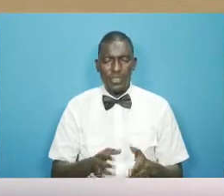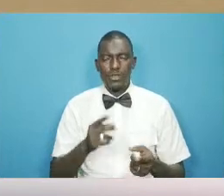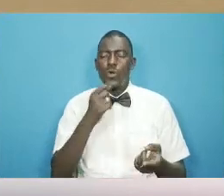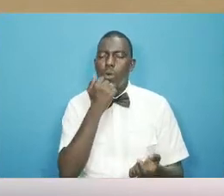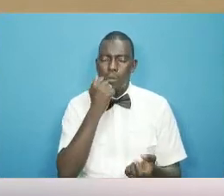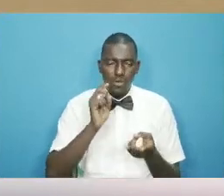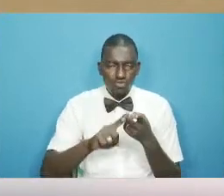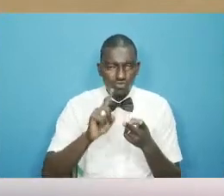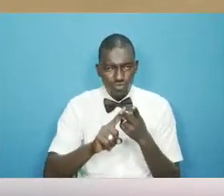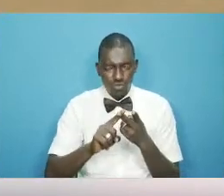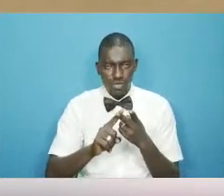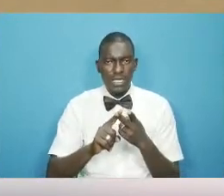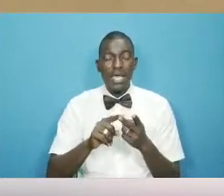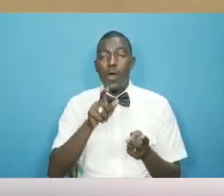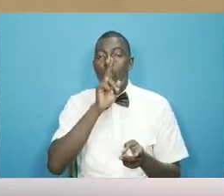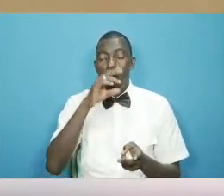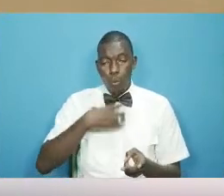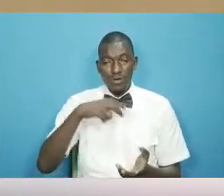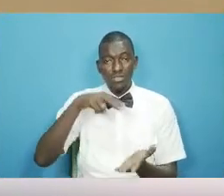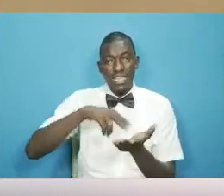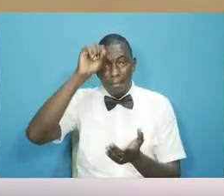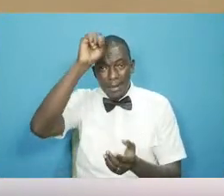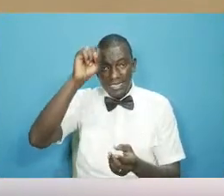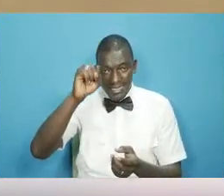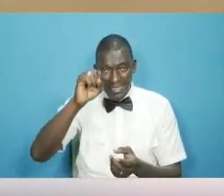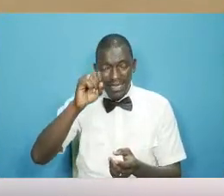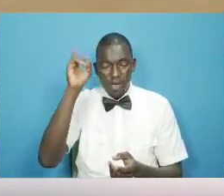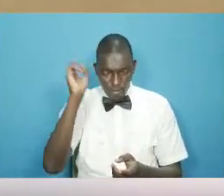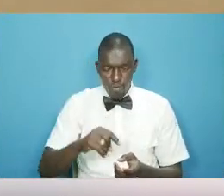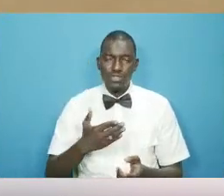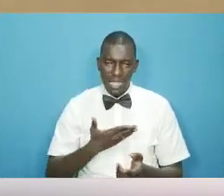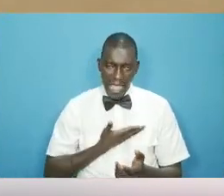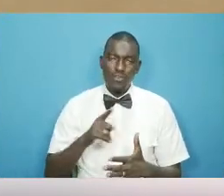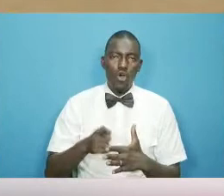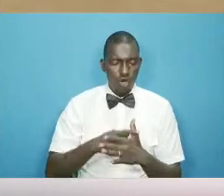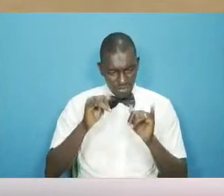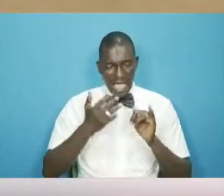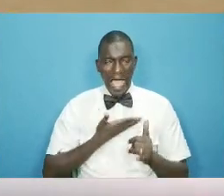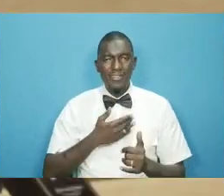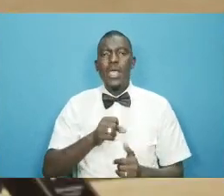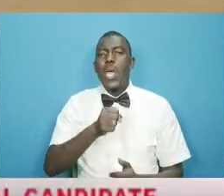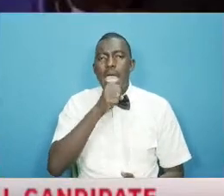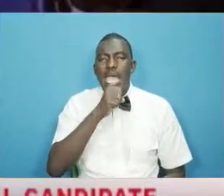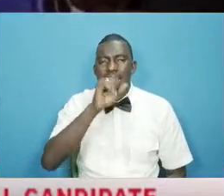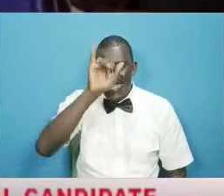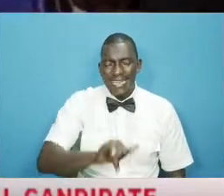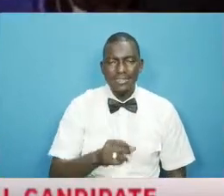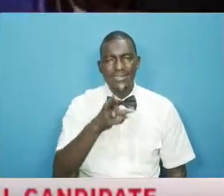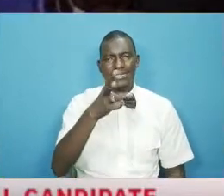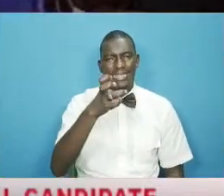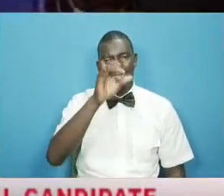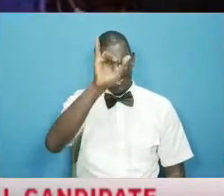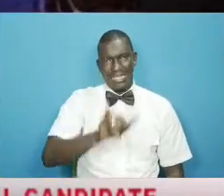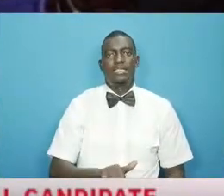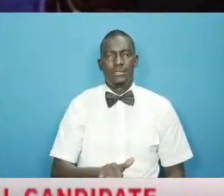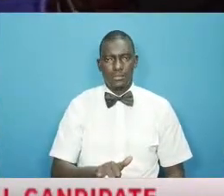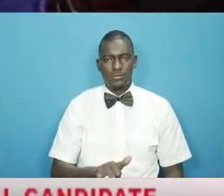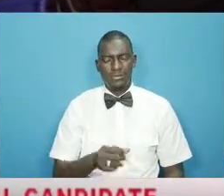2, a candidate must have or attain a minimum age of 30 years.